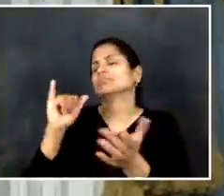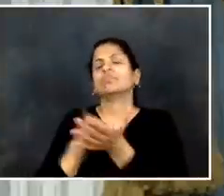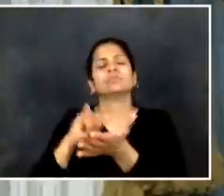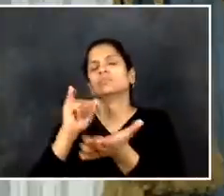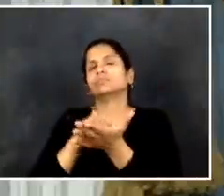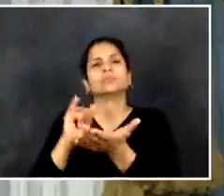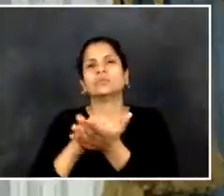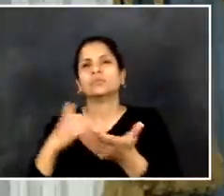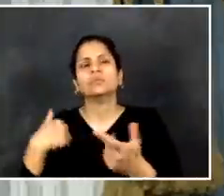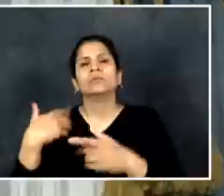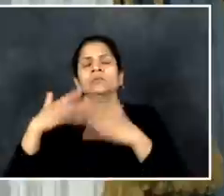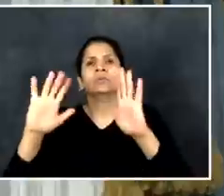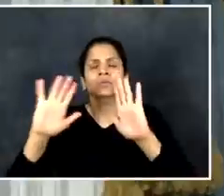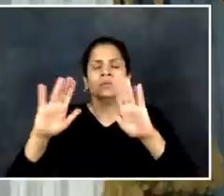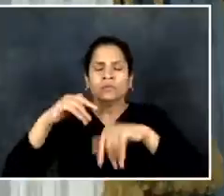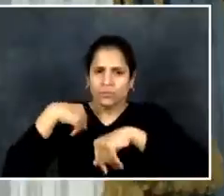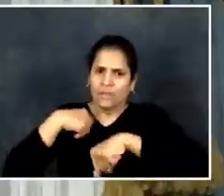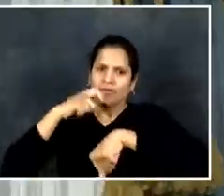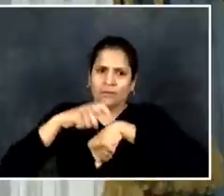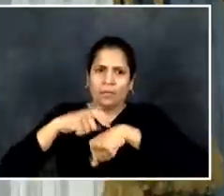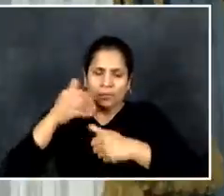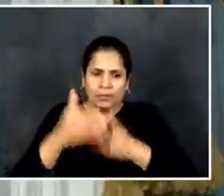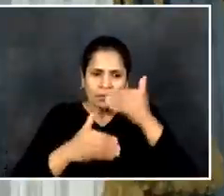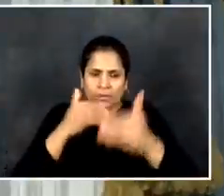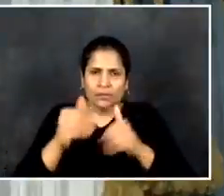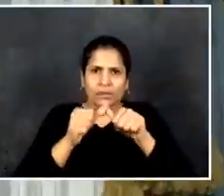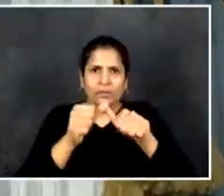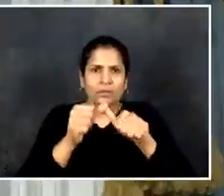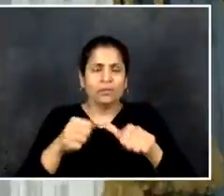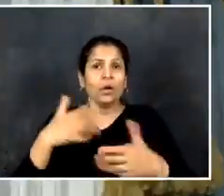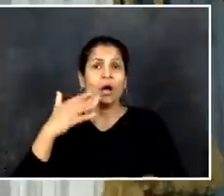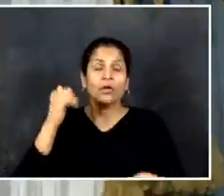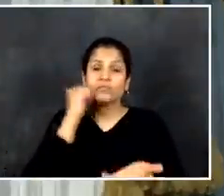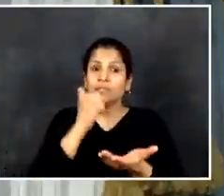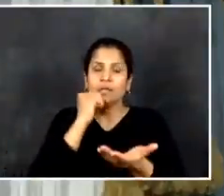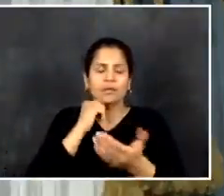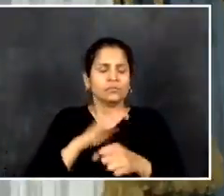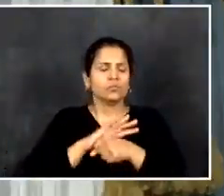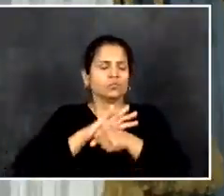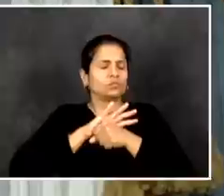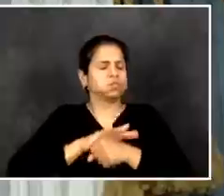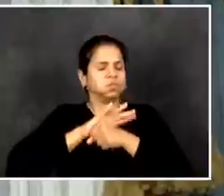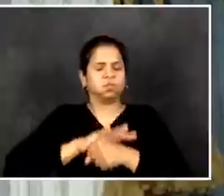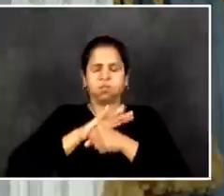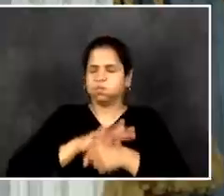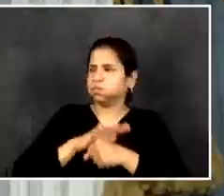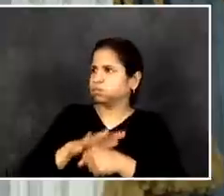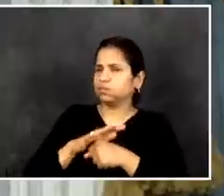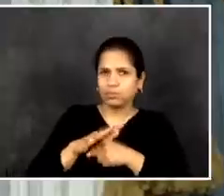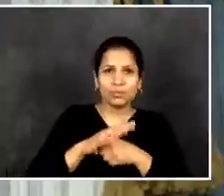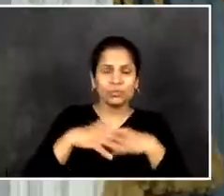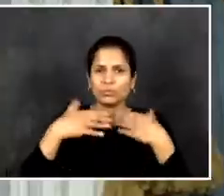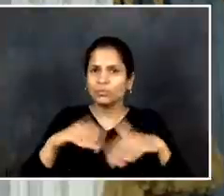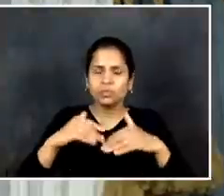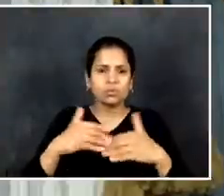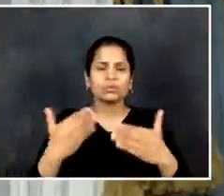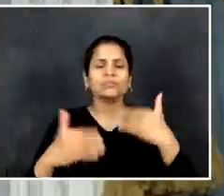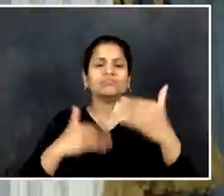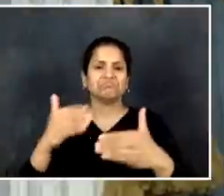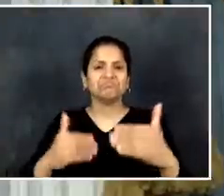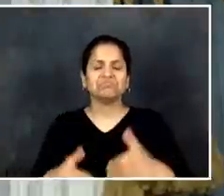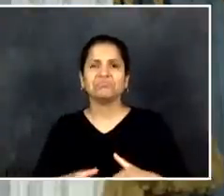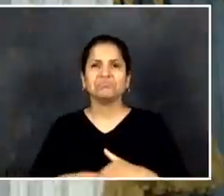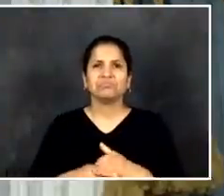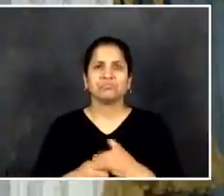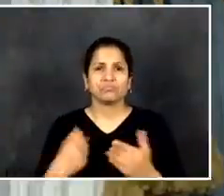clock. And there were times, I think, when all of us felt like this would never come together. And it's just an inspiration now to see this device here